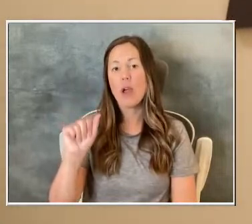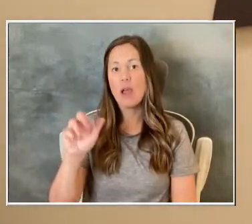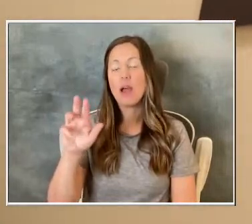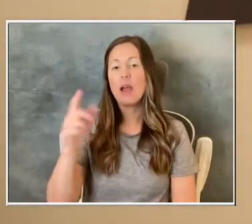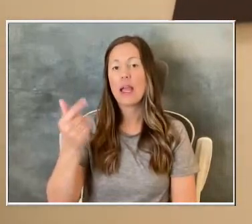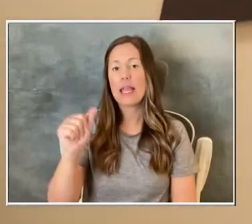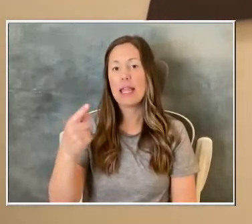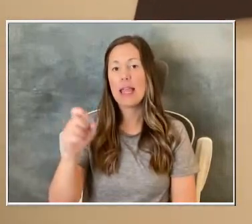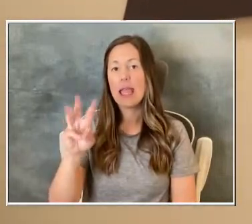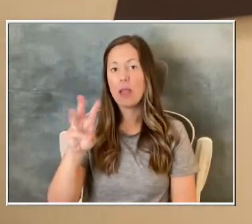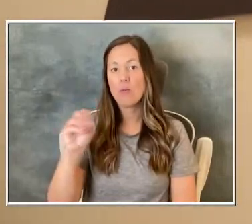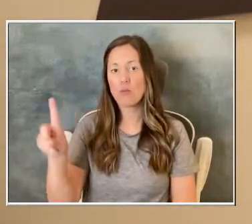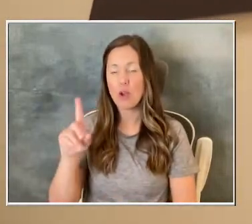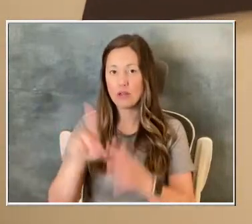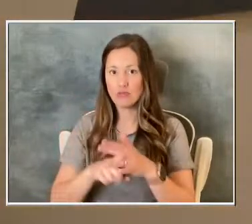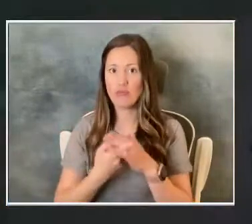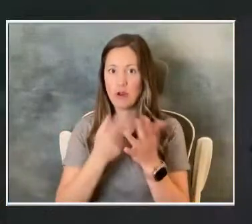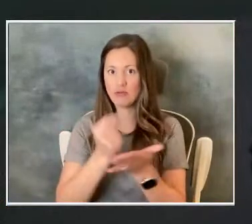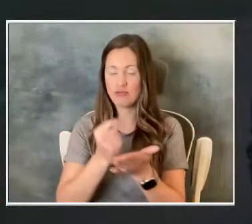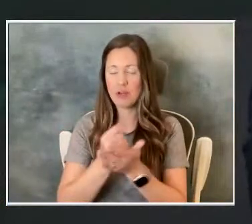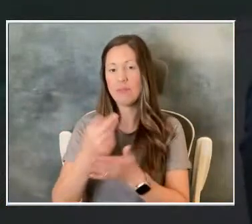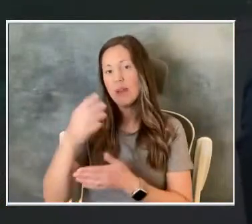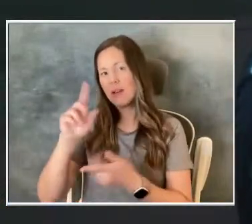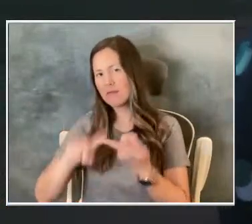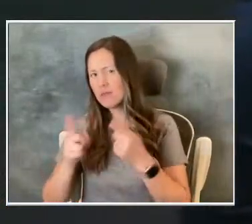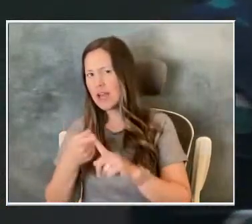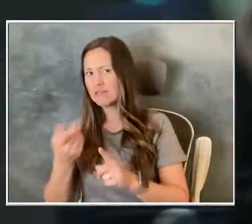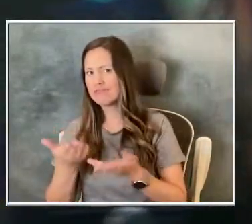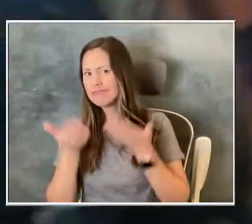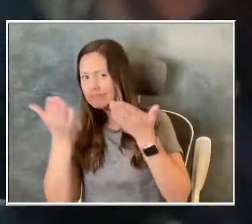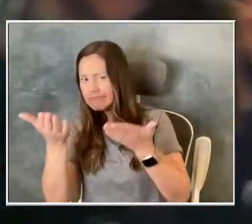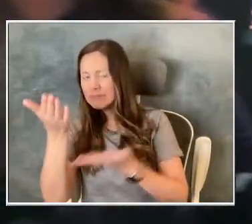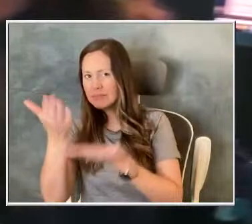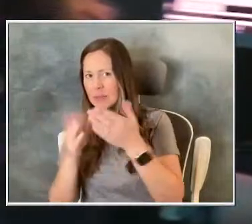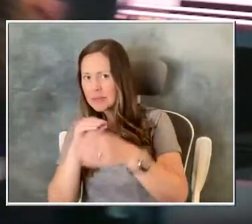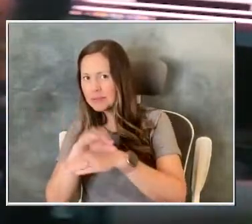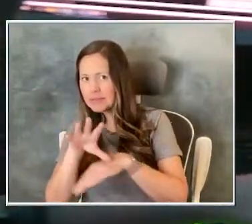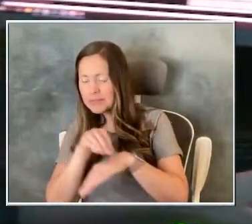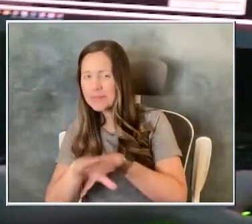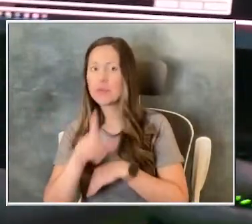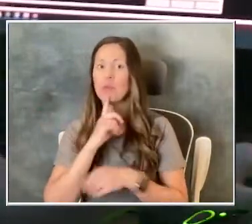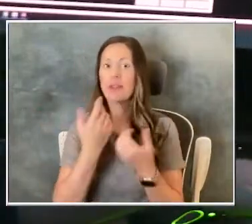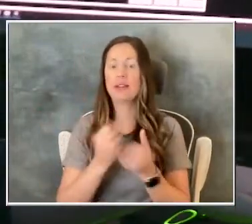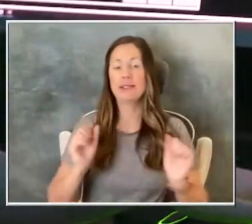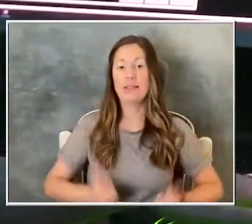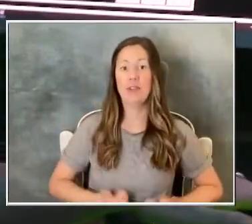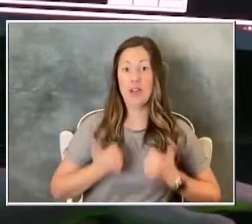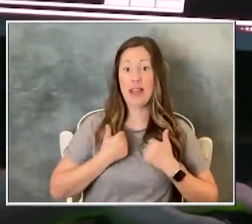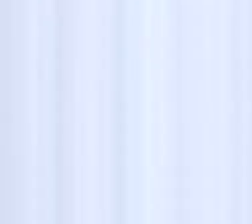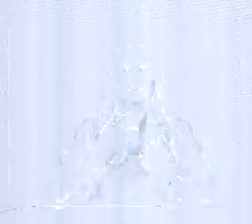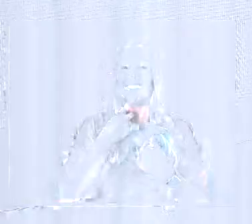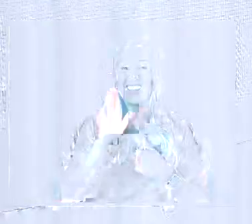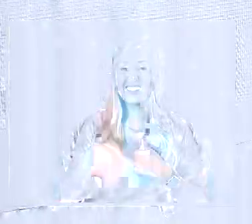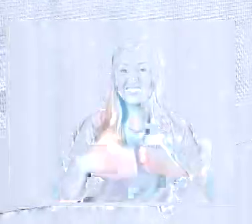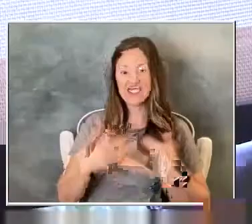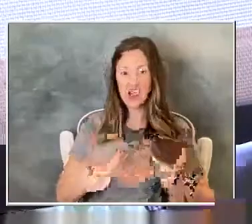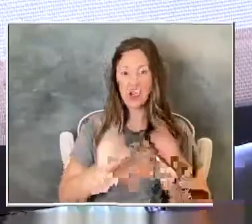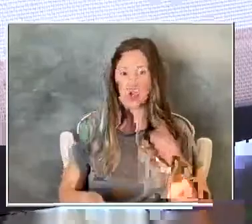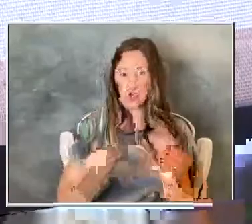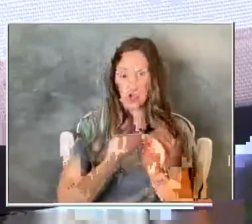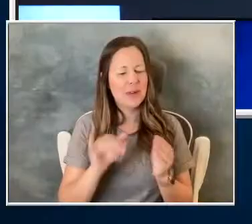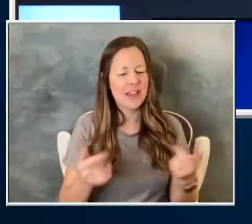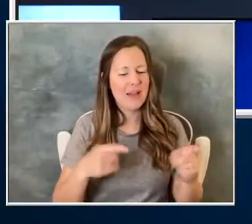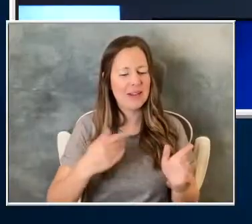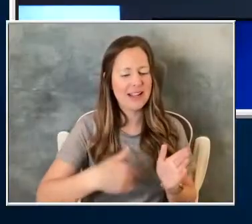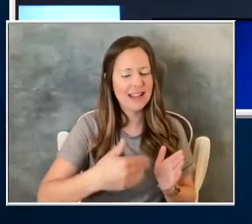a second opinion. Advice she says saved her life. Go to KU and get a second opinion. It's a premier. We all